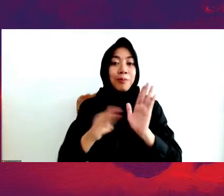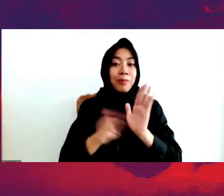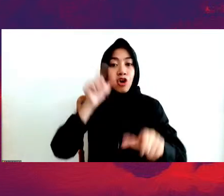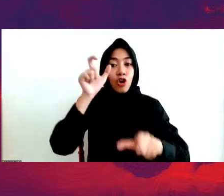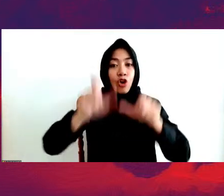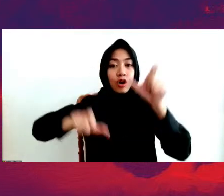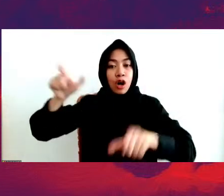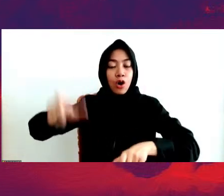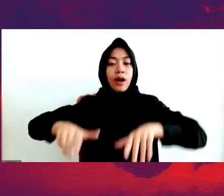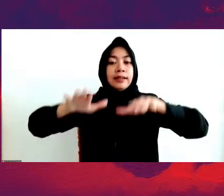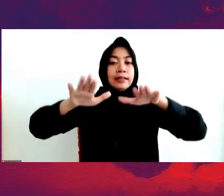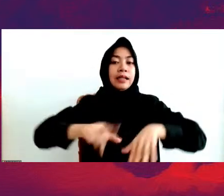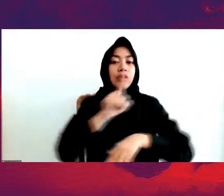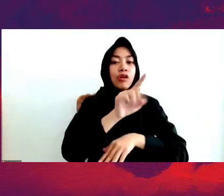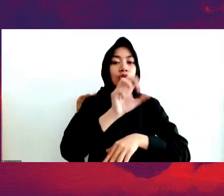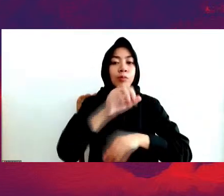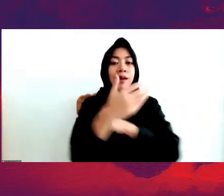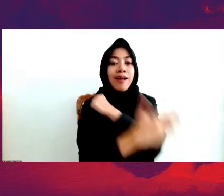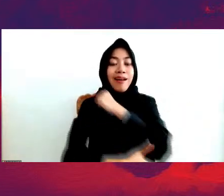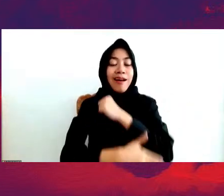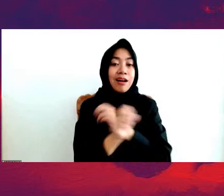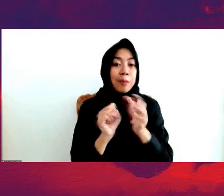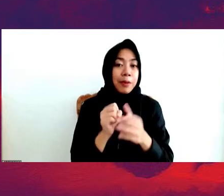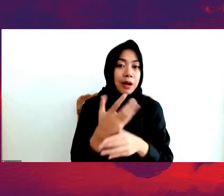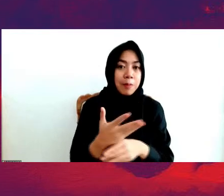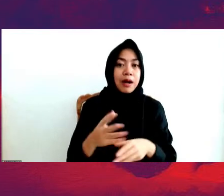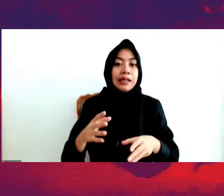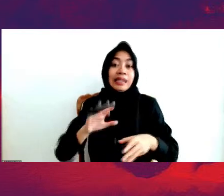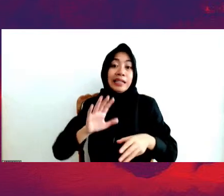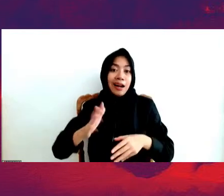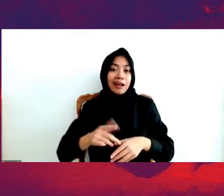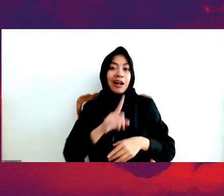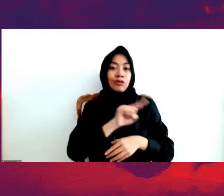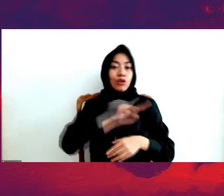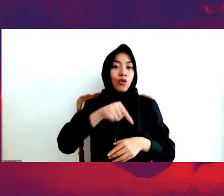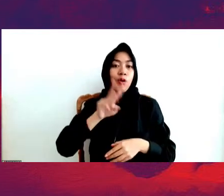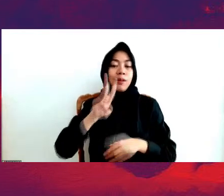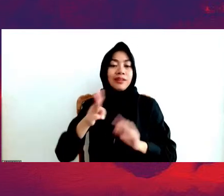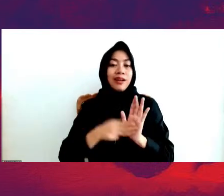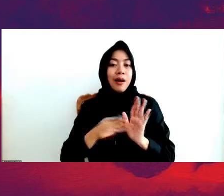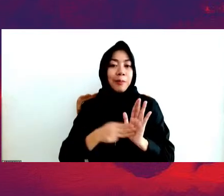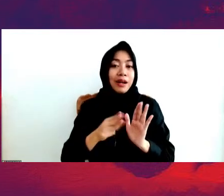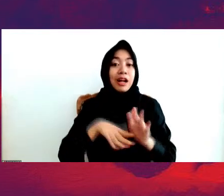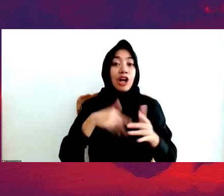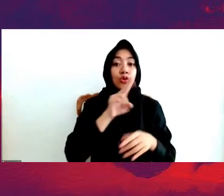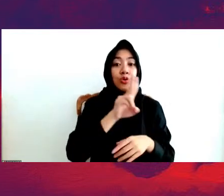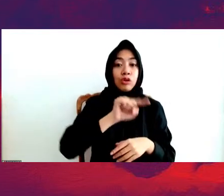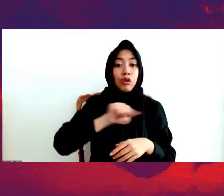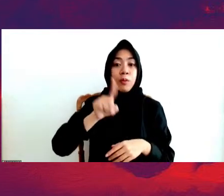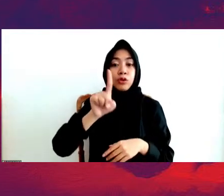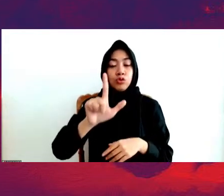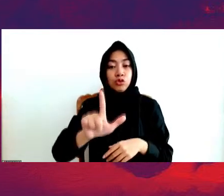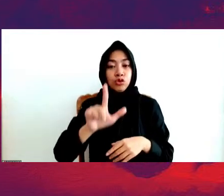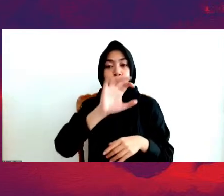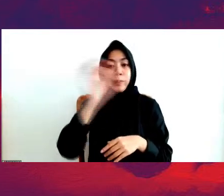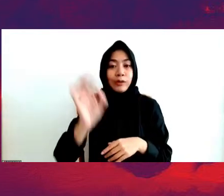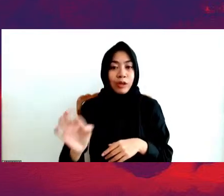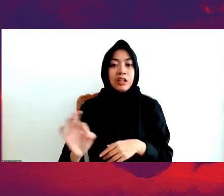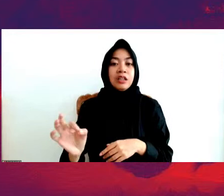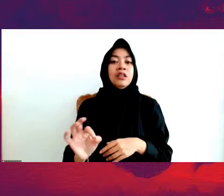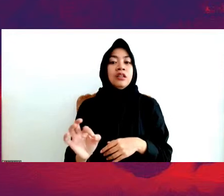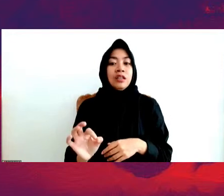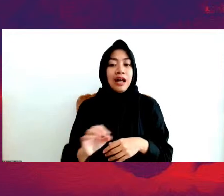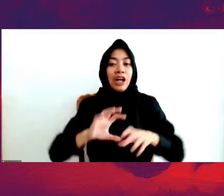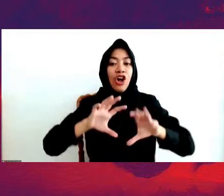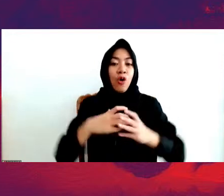who live in developing regions are MPI poor. Now, disaggregating the MPI unmasks the